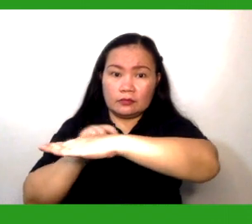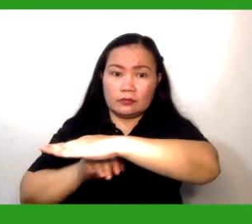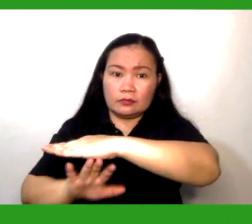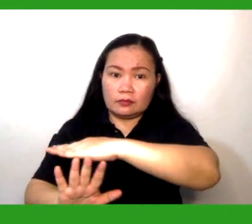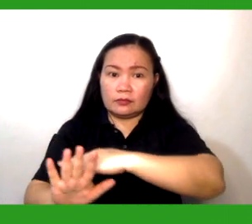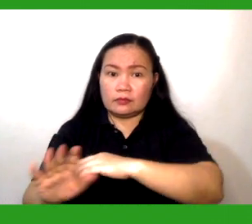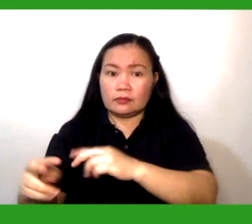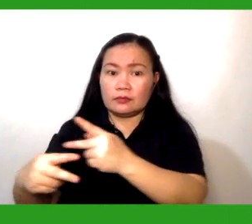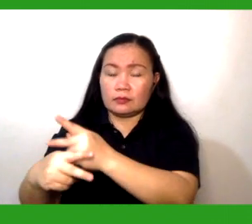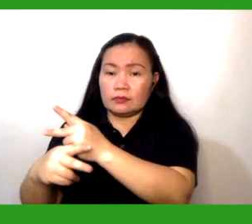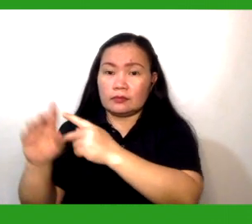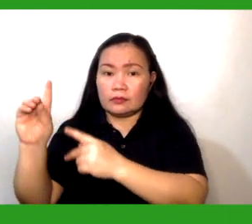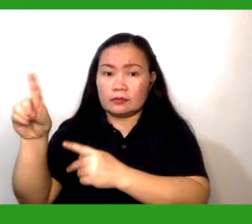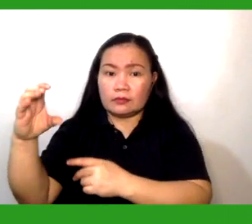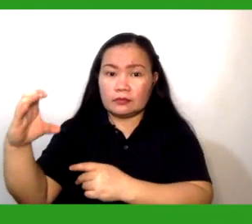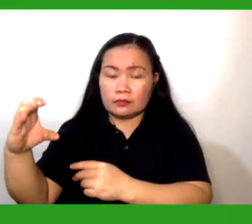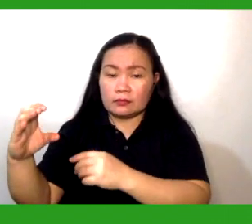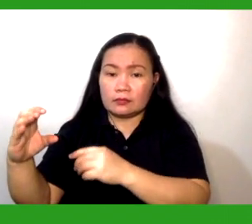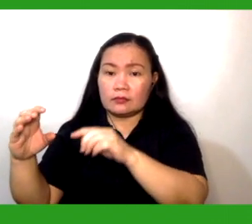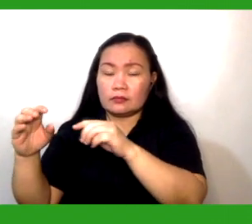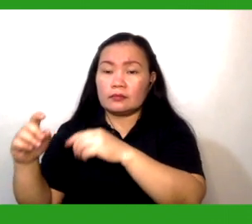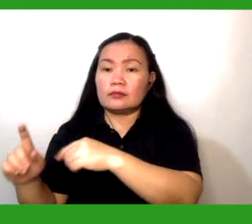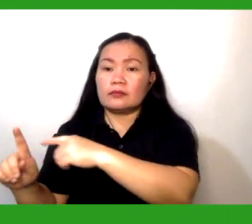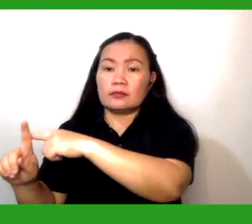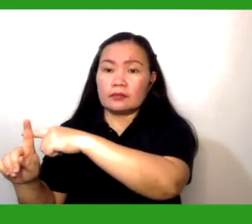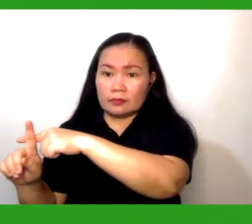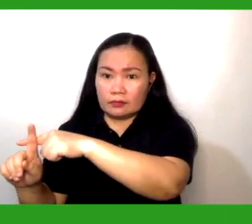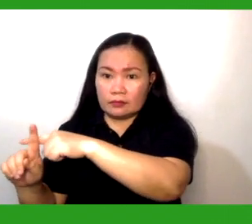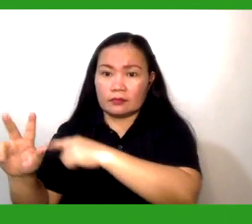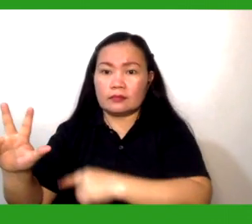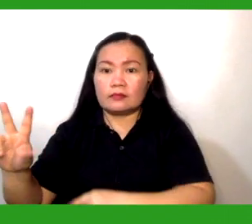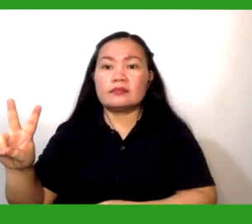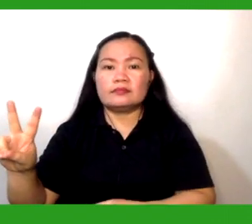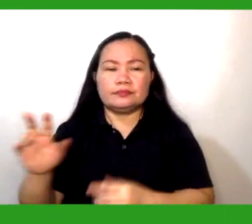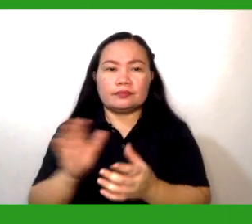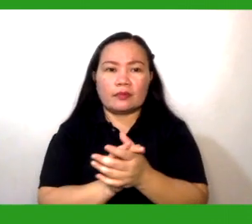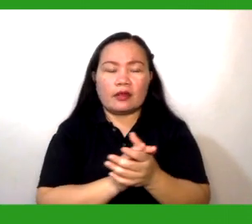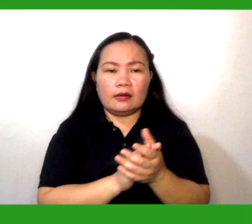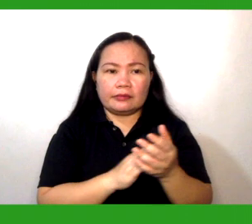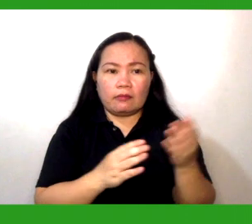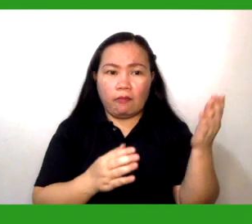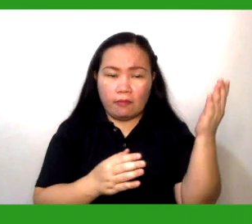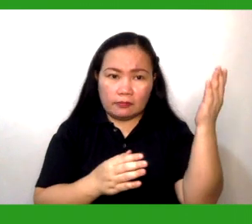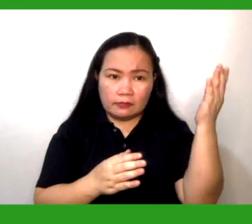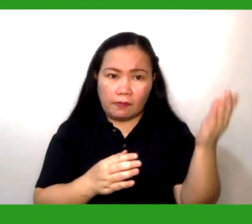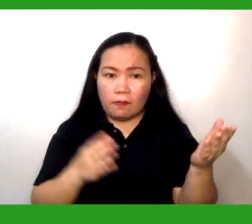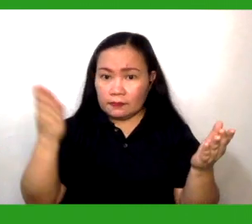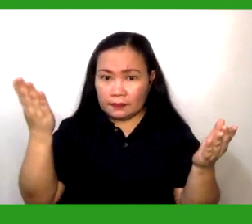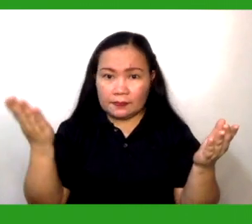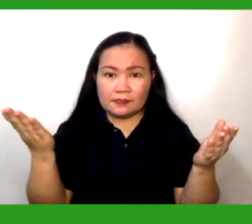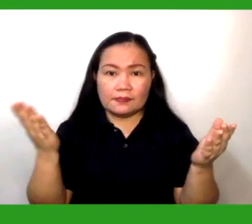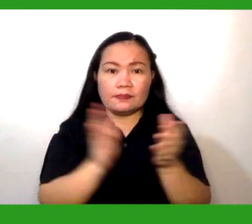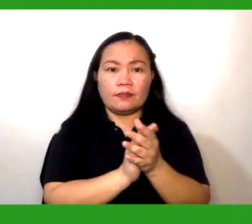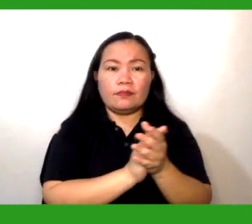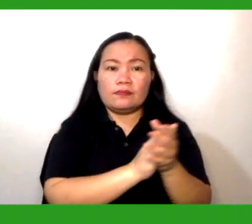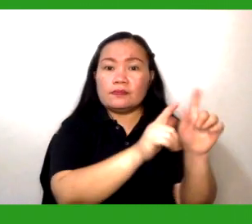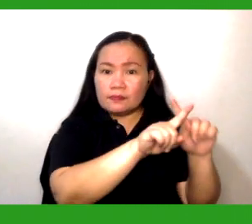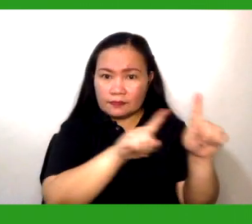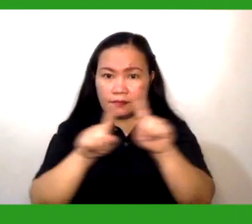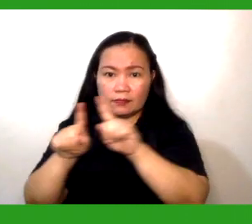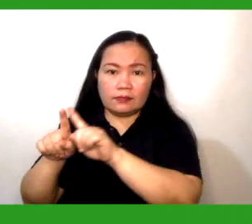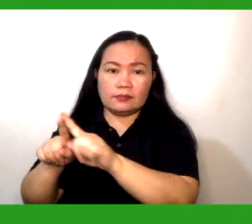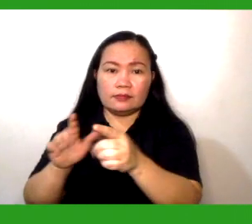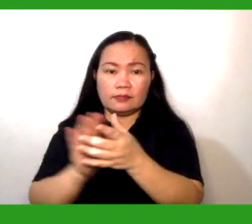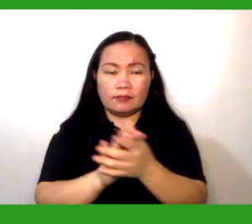plus 32. Okay, so this is the difference between the degree Celsius and the degree